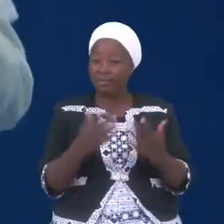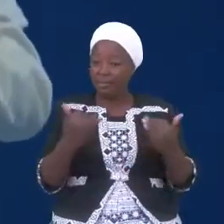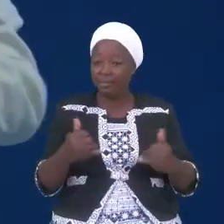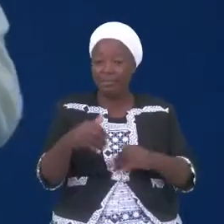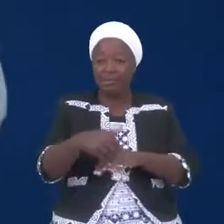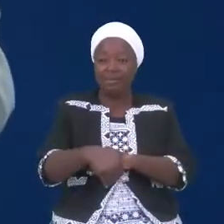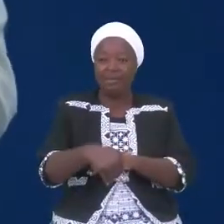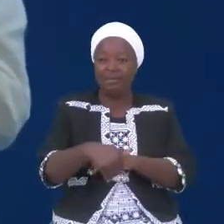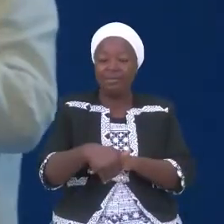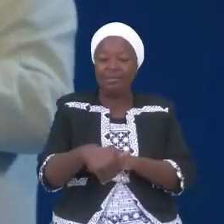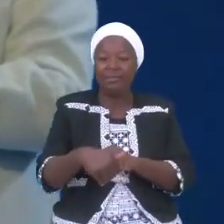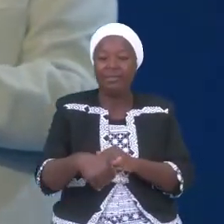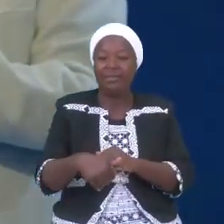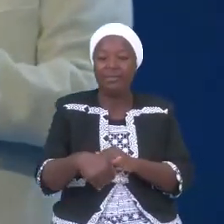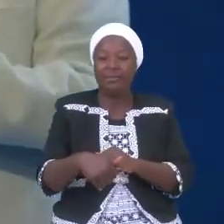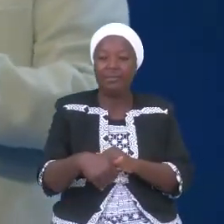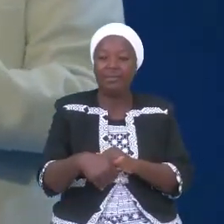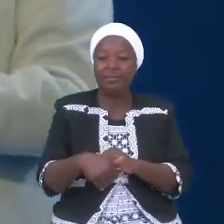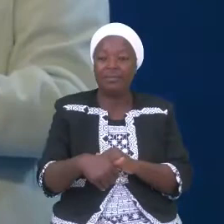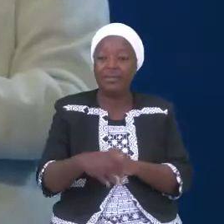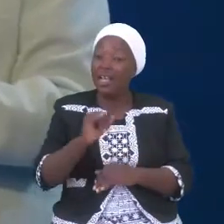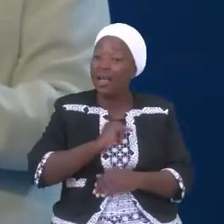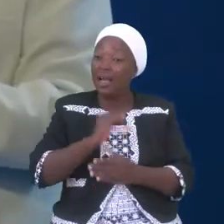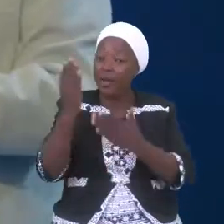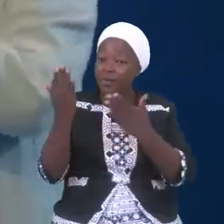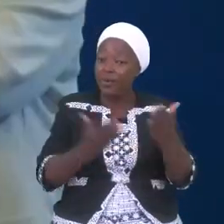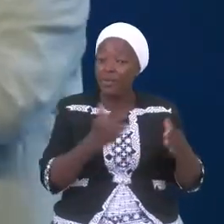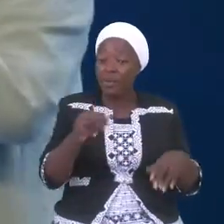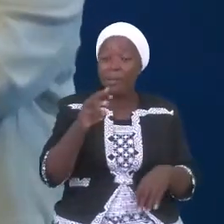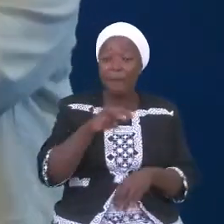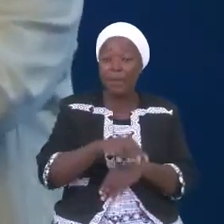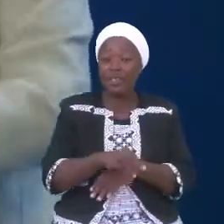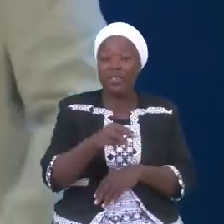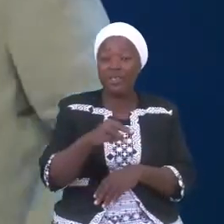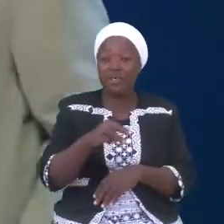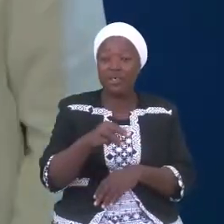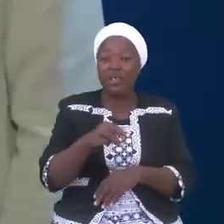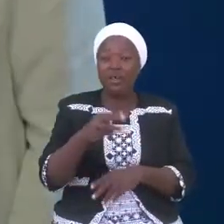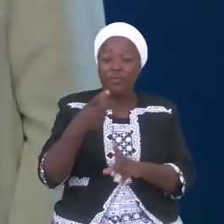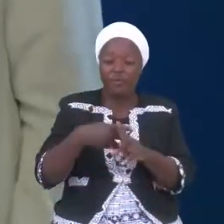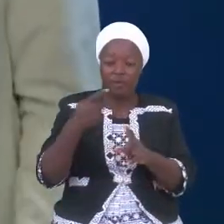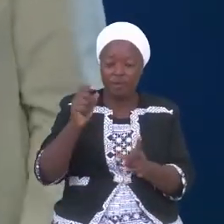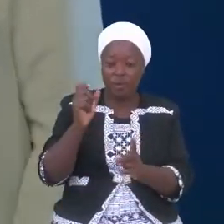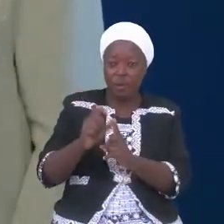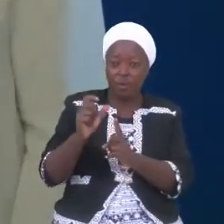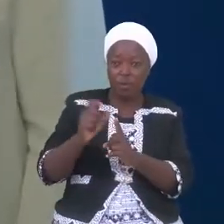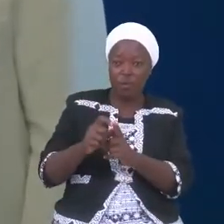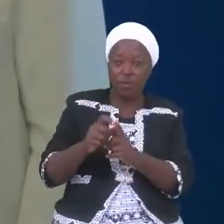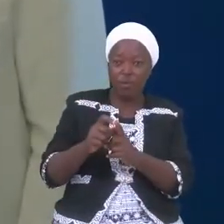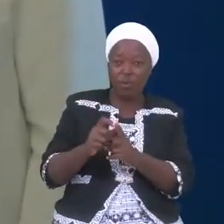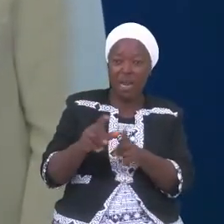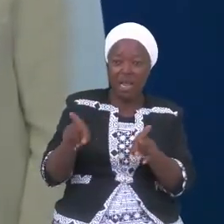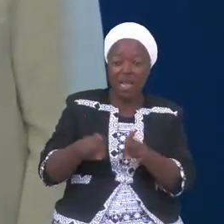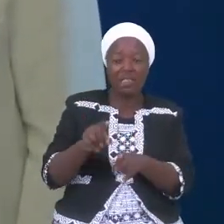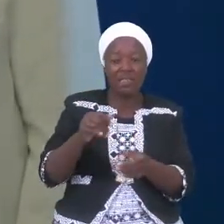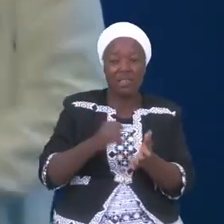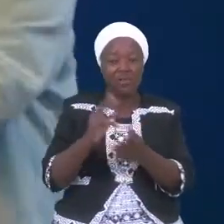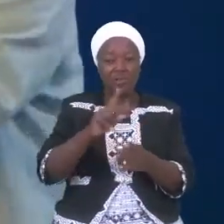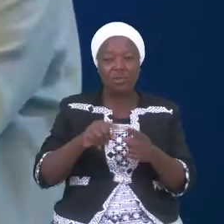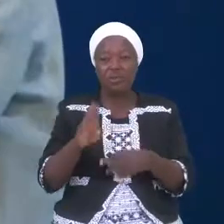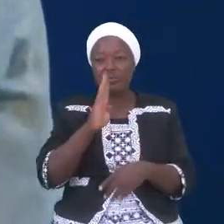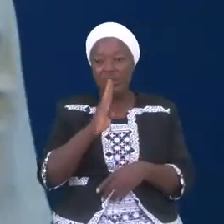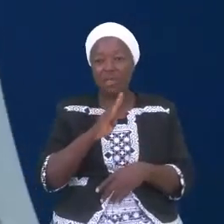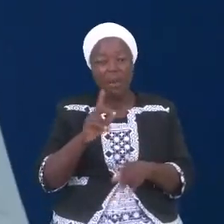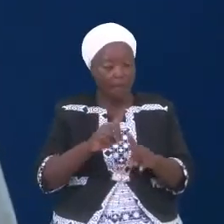Tonight, I bring a message from the Word as every time.